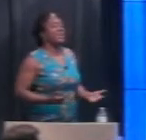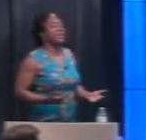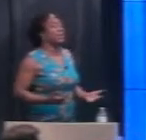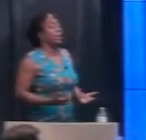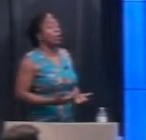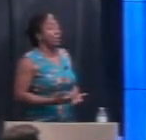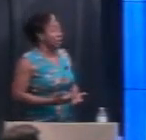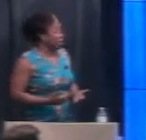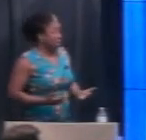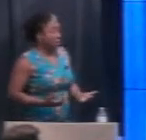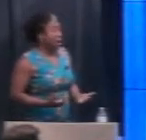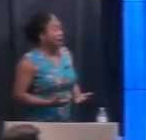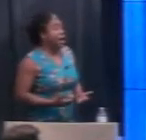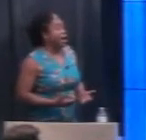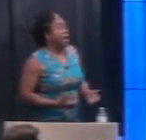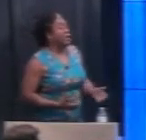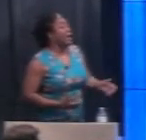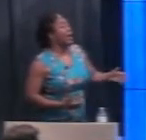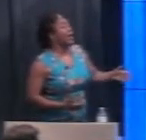star-spangled